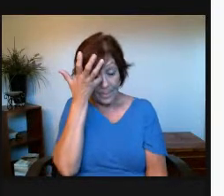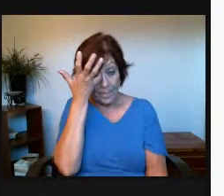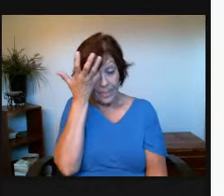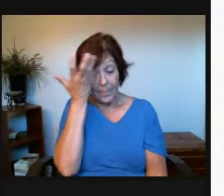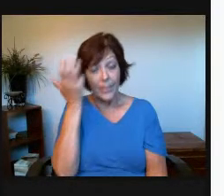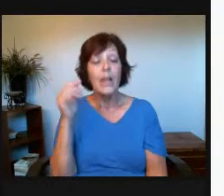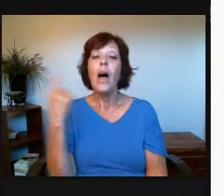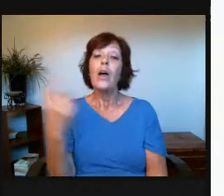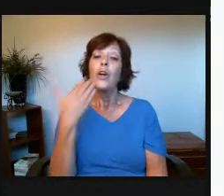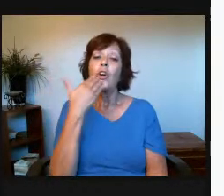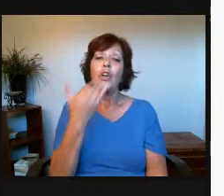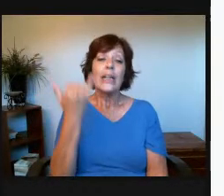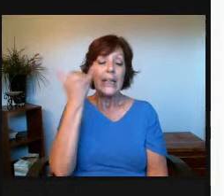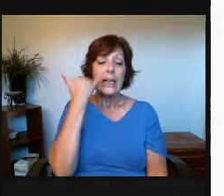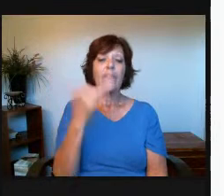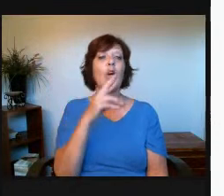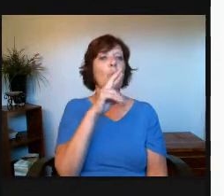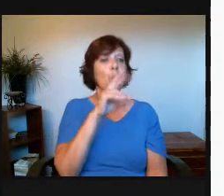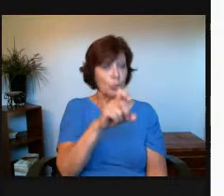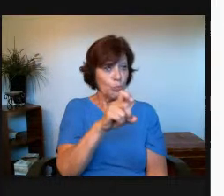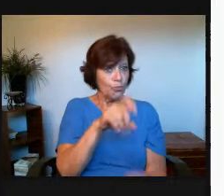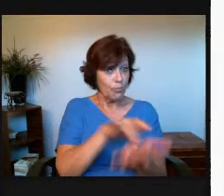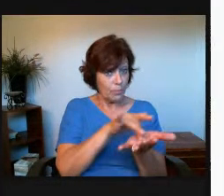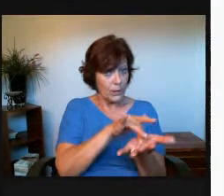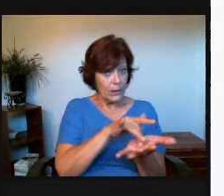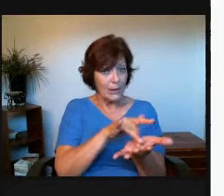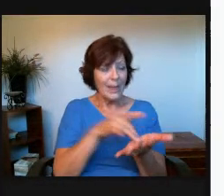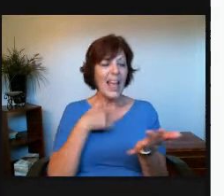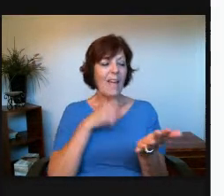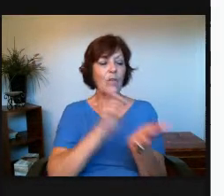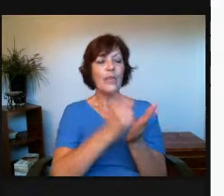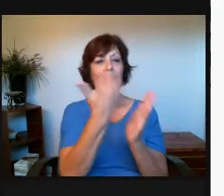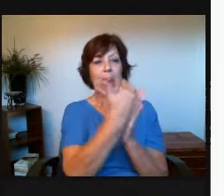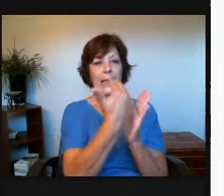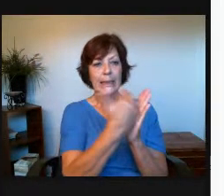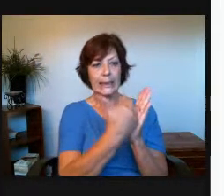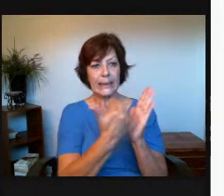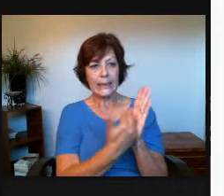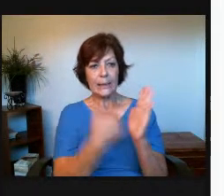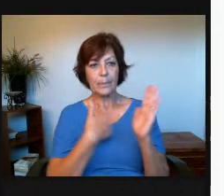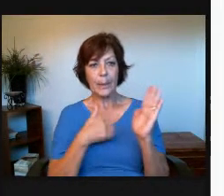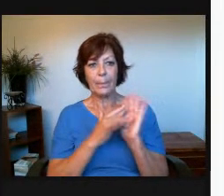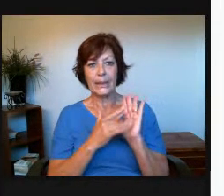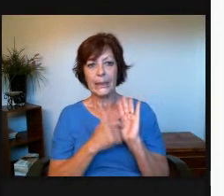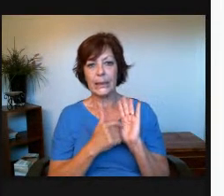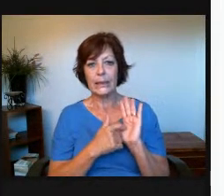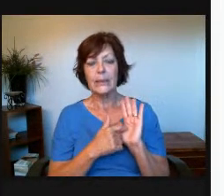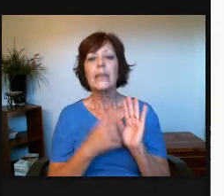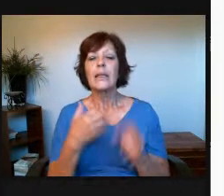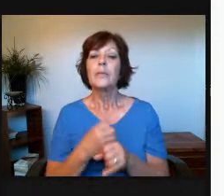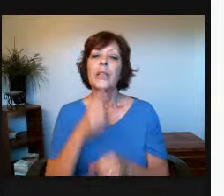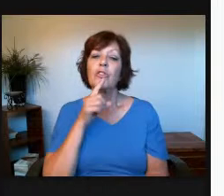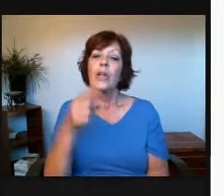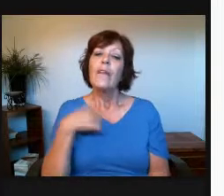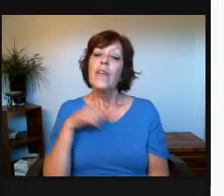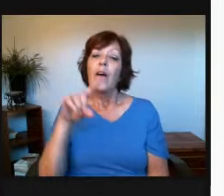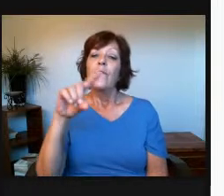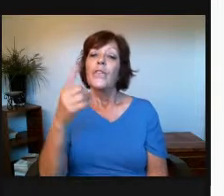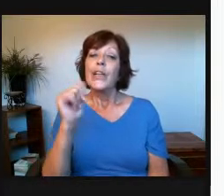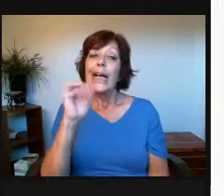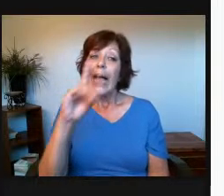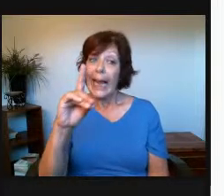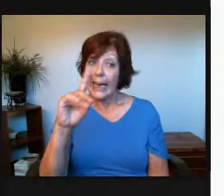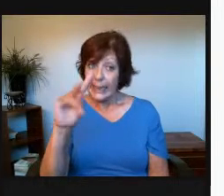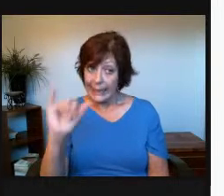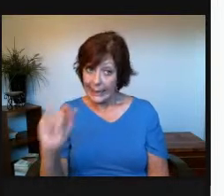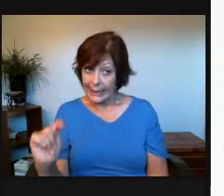good if you're taking prescription medicine to always have a written list of that medicine. Make sure you have a first aid kit.